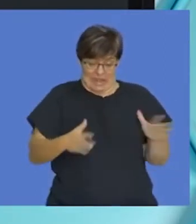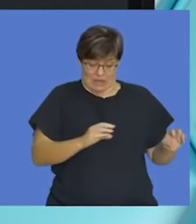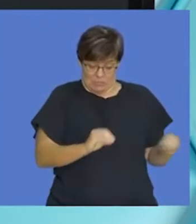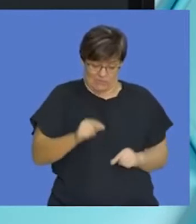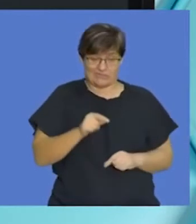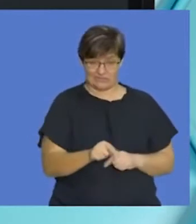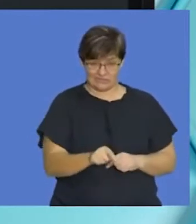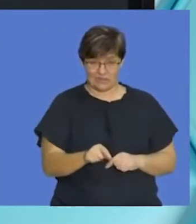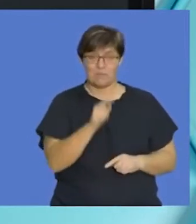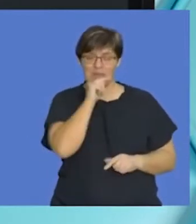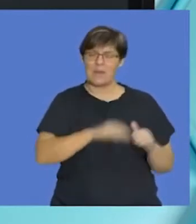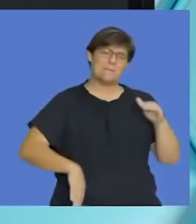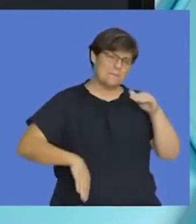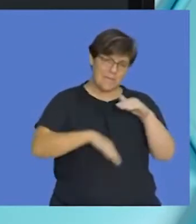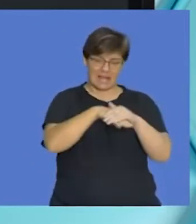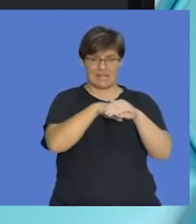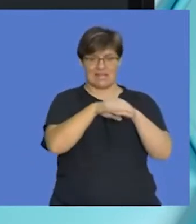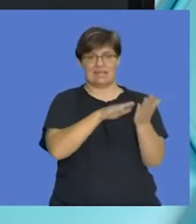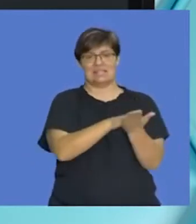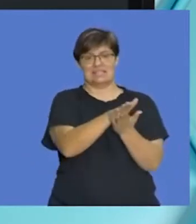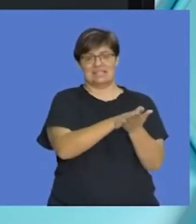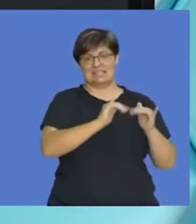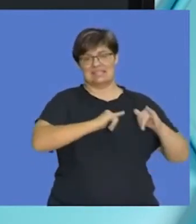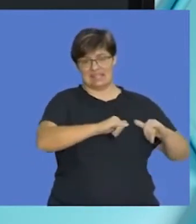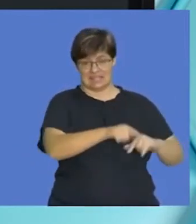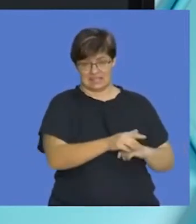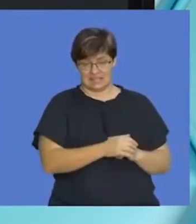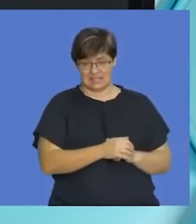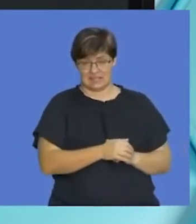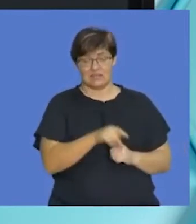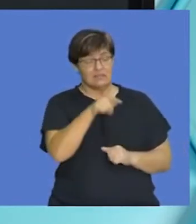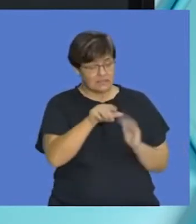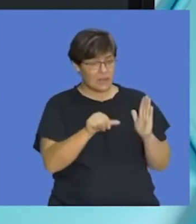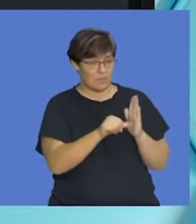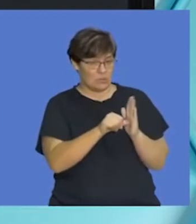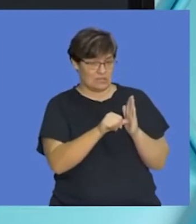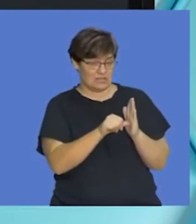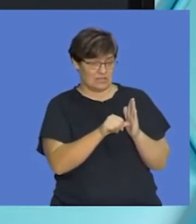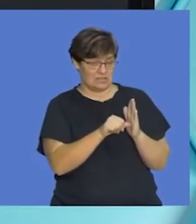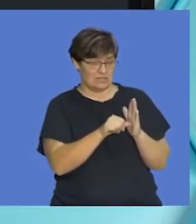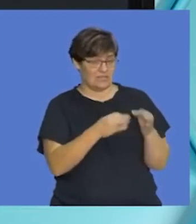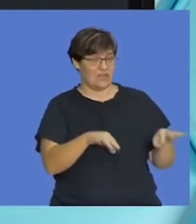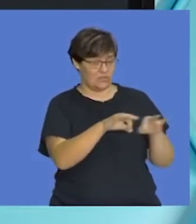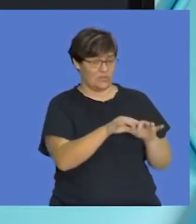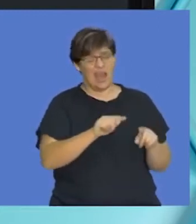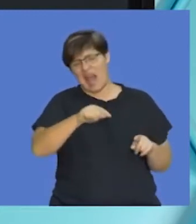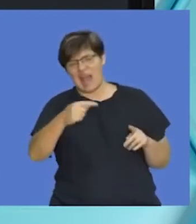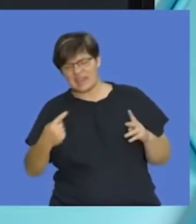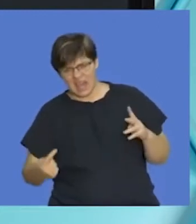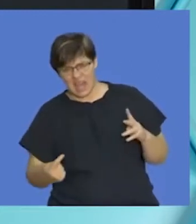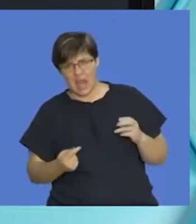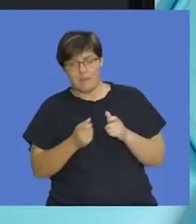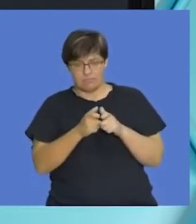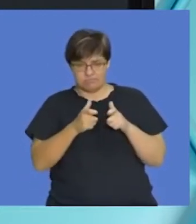it starts moving. That's the maximum static friction. That's an important value for us. The